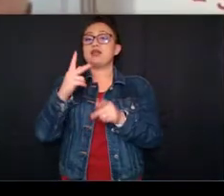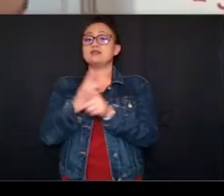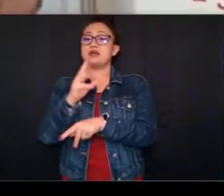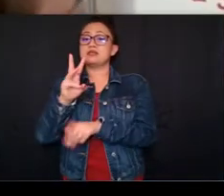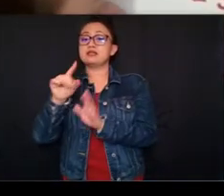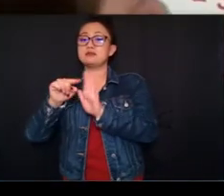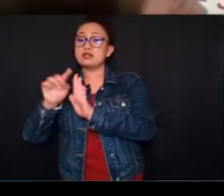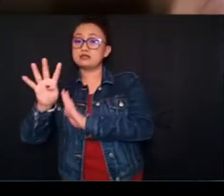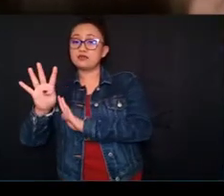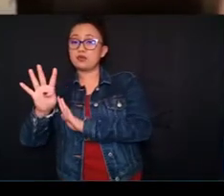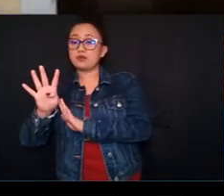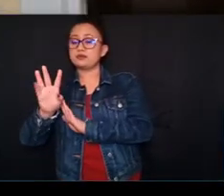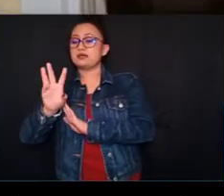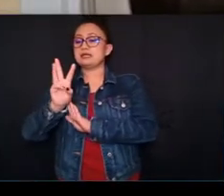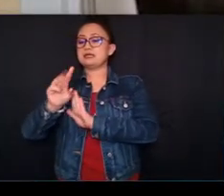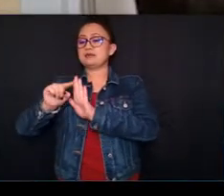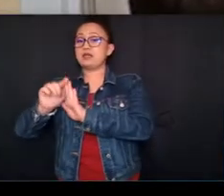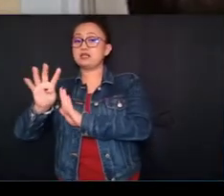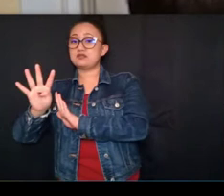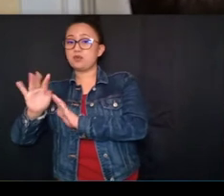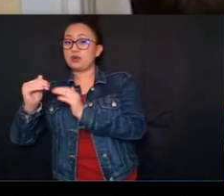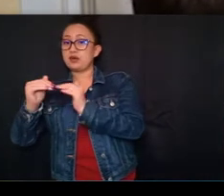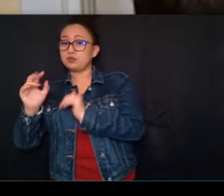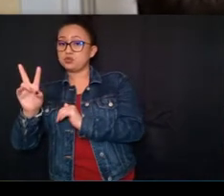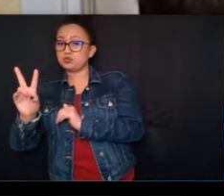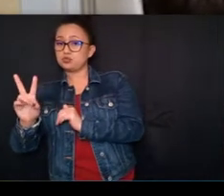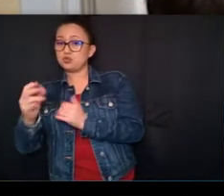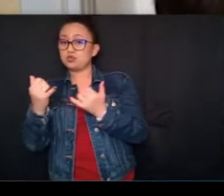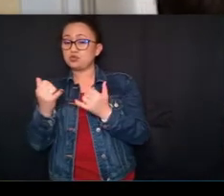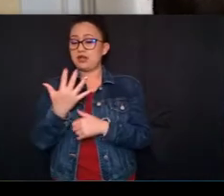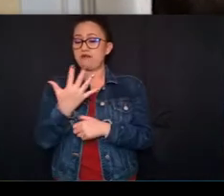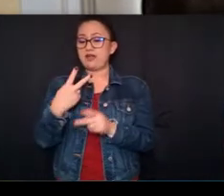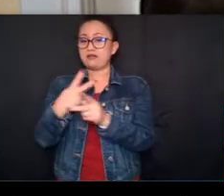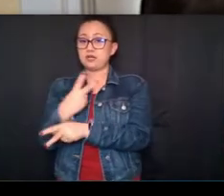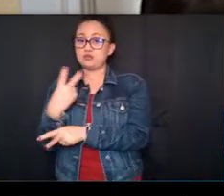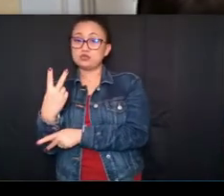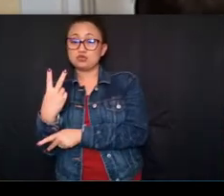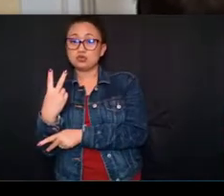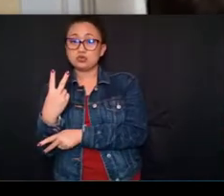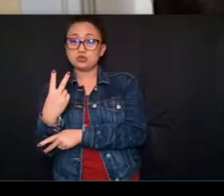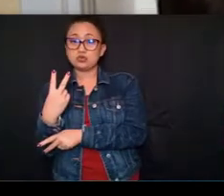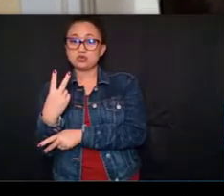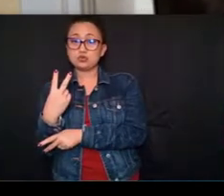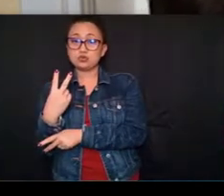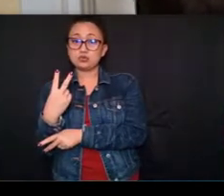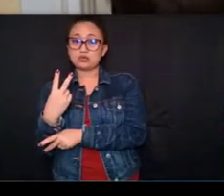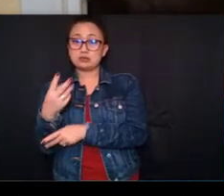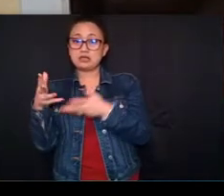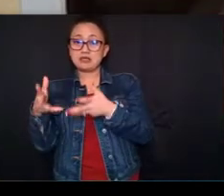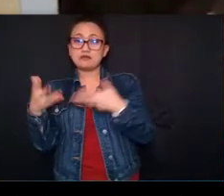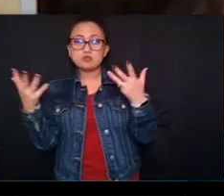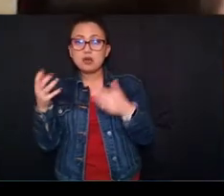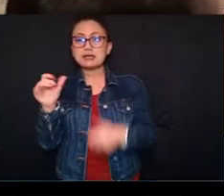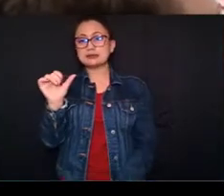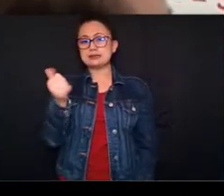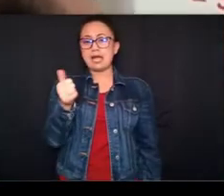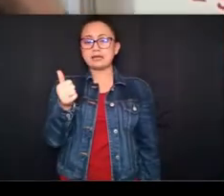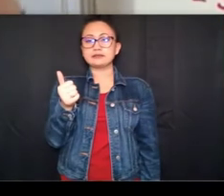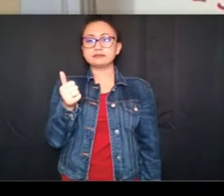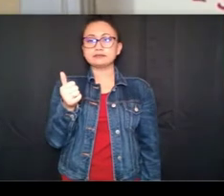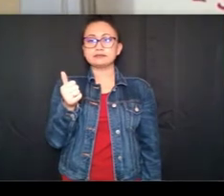be multiplied as the last step. So let's go ahead and see what happens here. 5 times 2, the only thing left to do in the problem would be 10. So